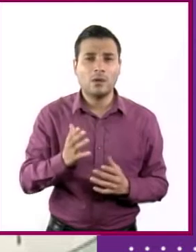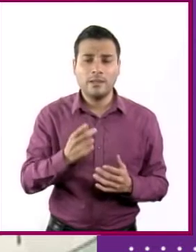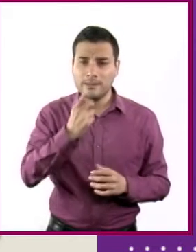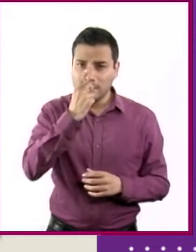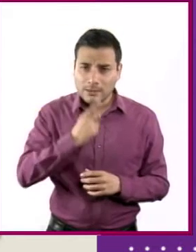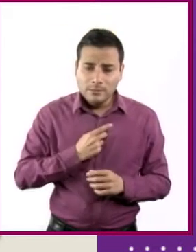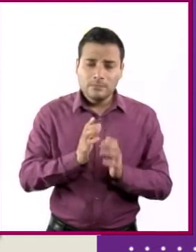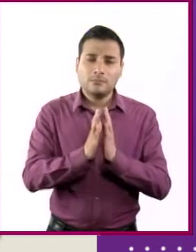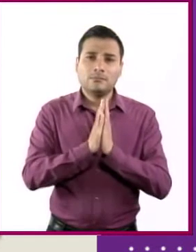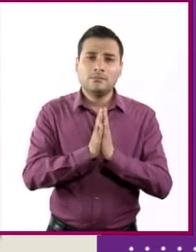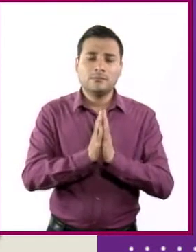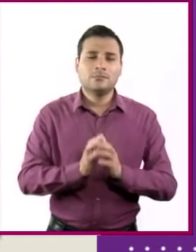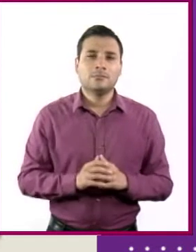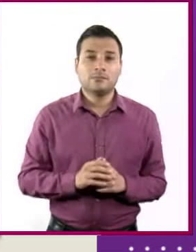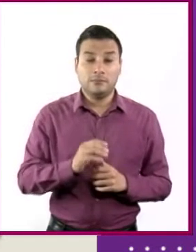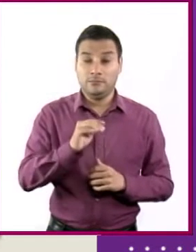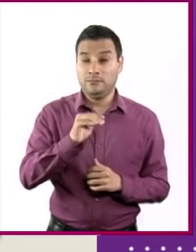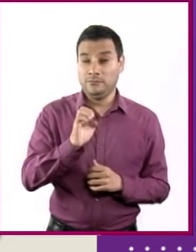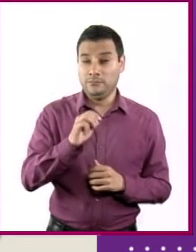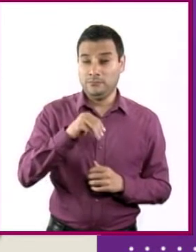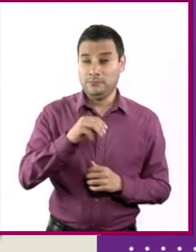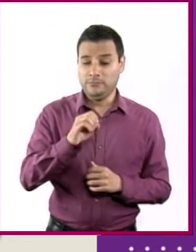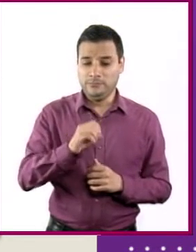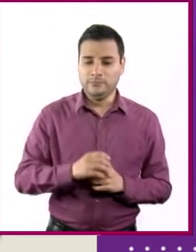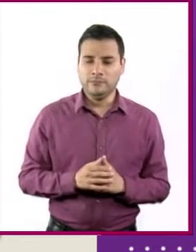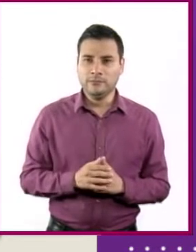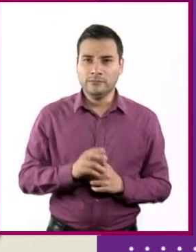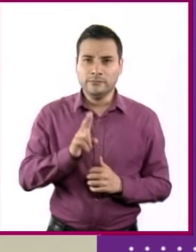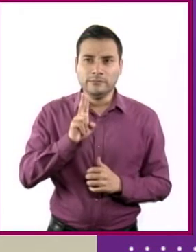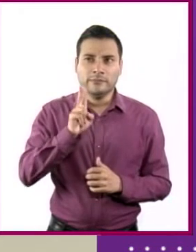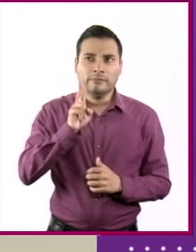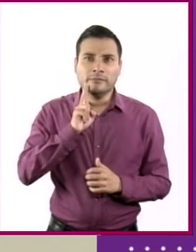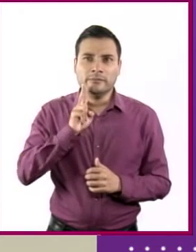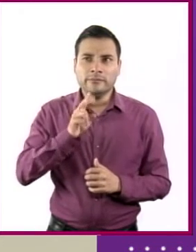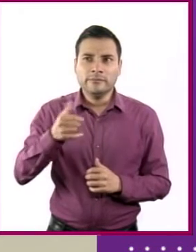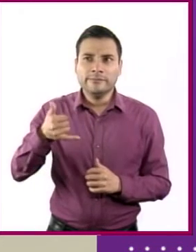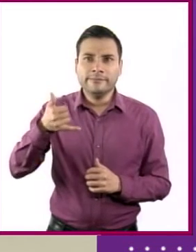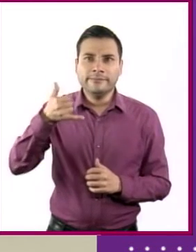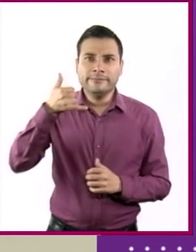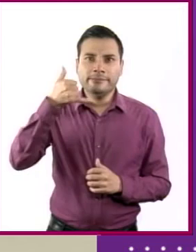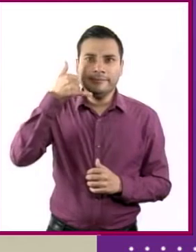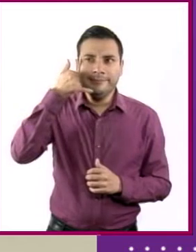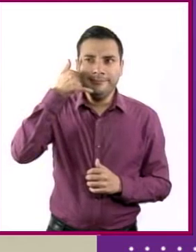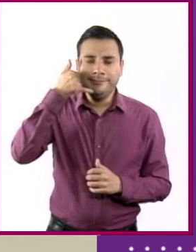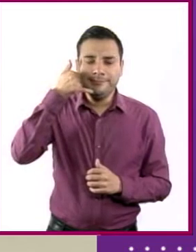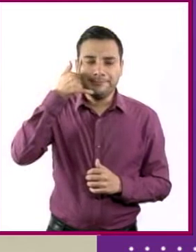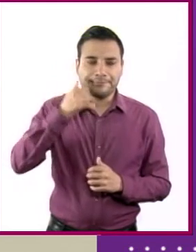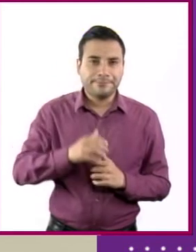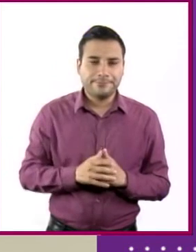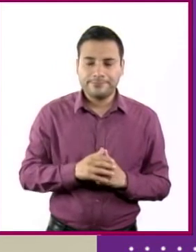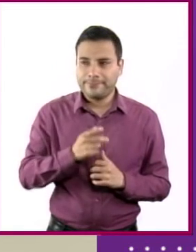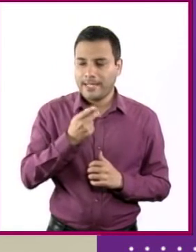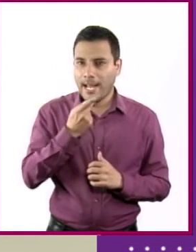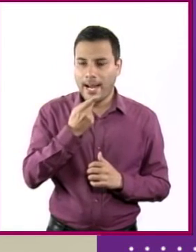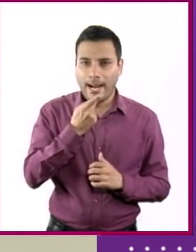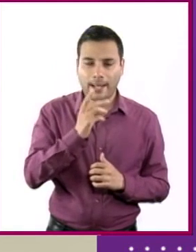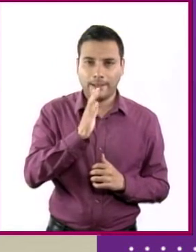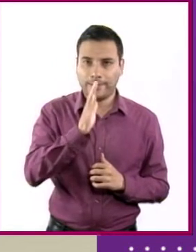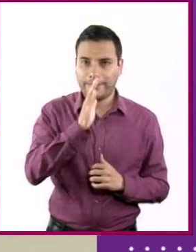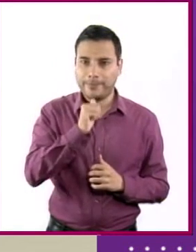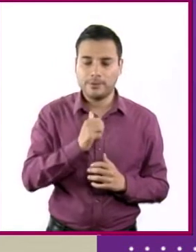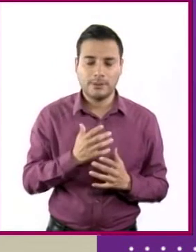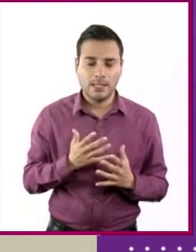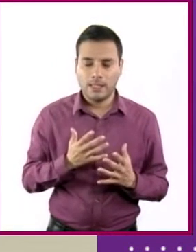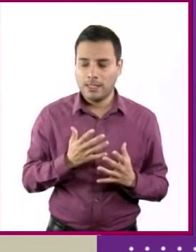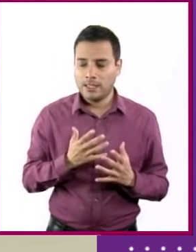Memo." Memo walked to the phone. He waved his hand, but he didn't talk. He